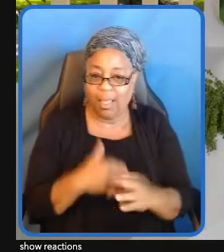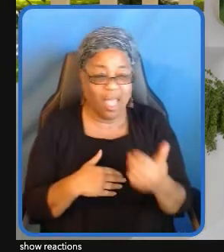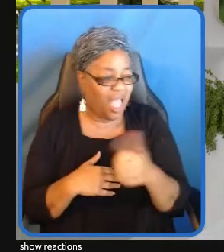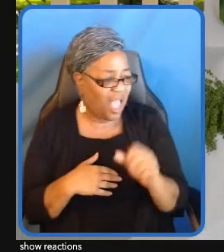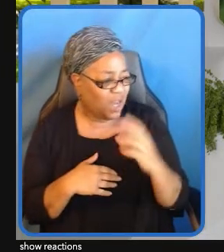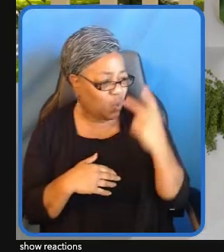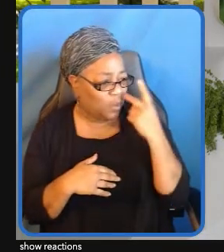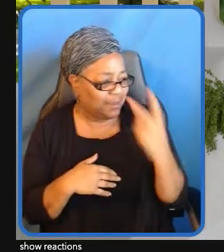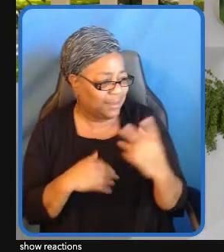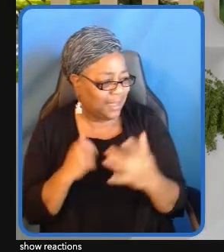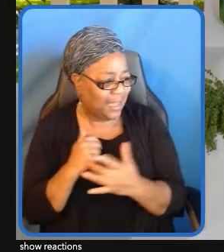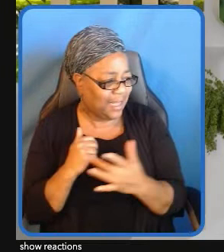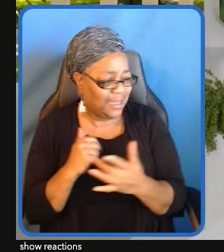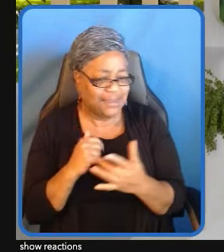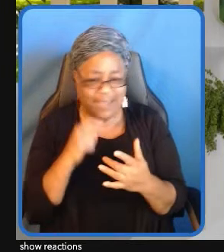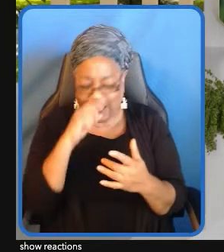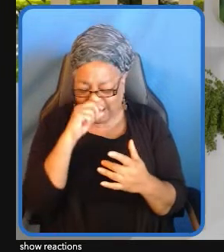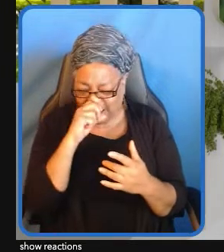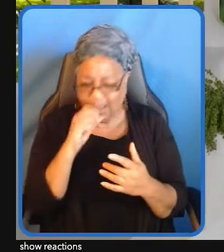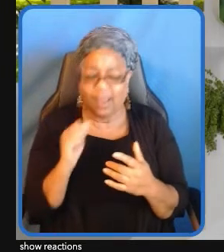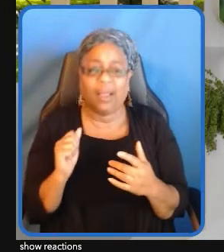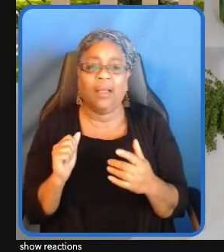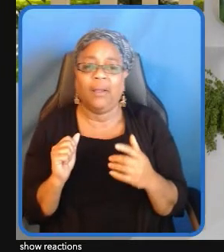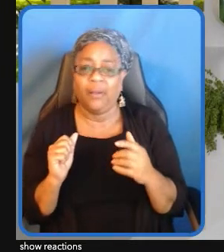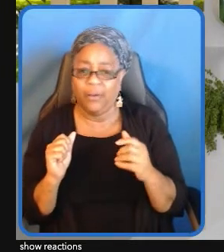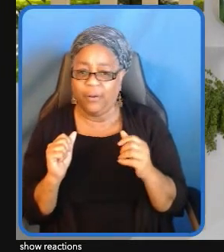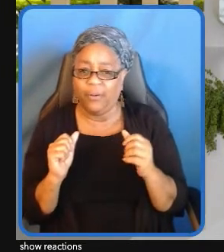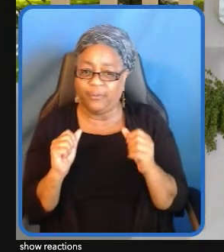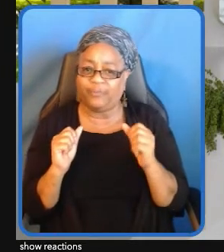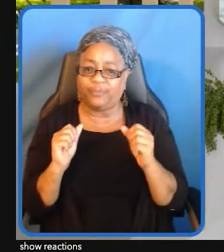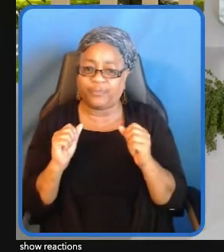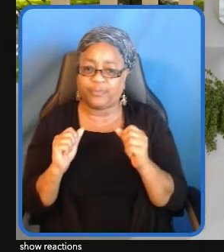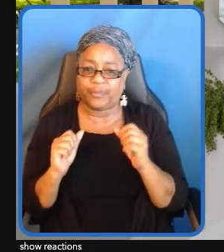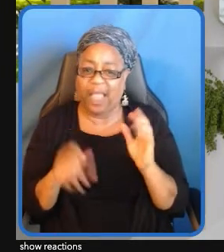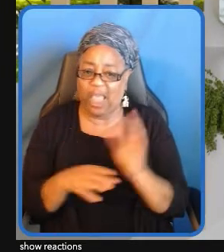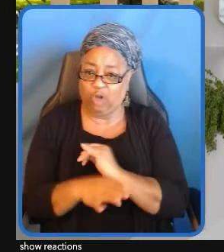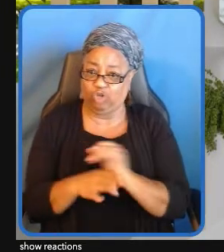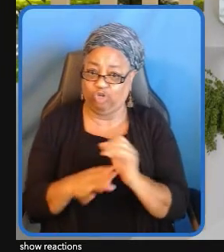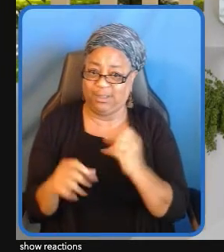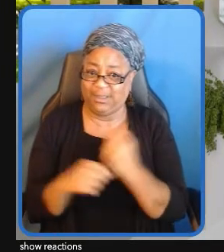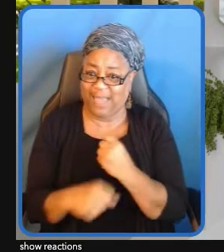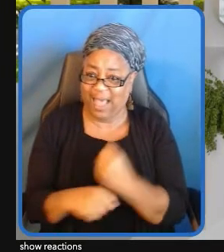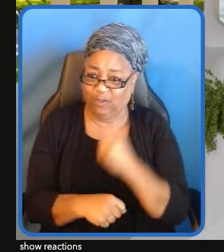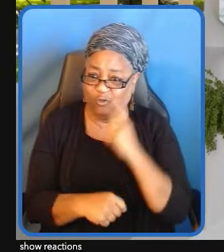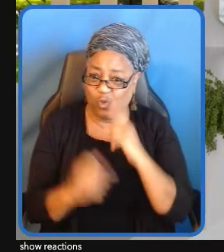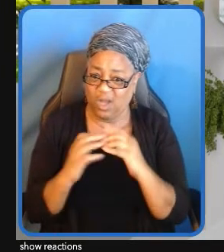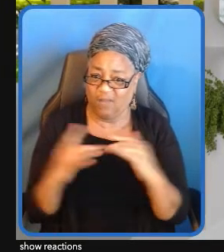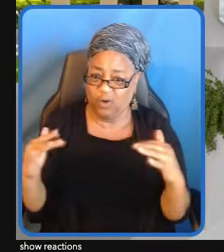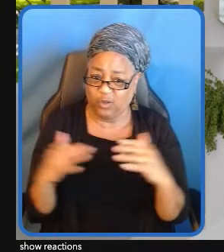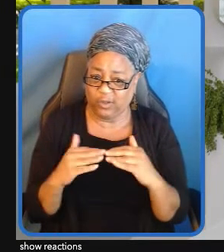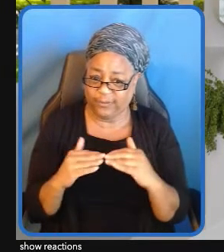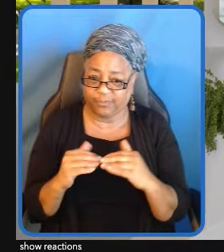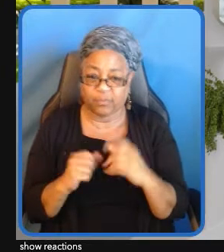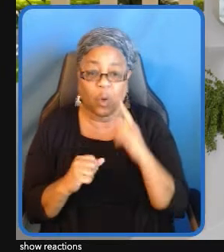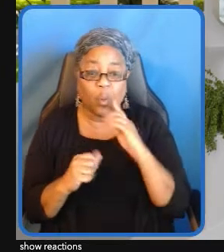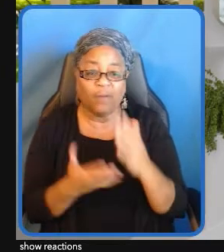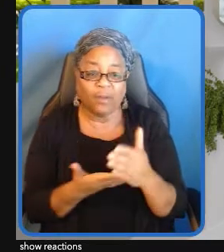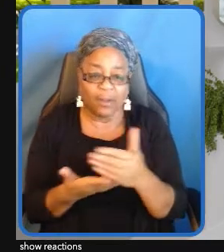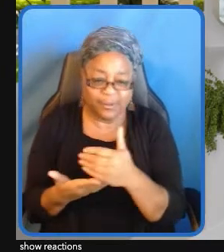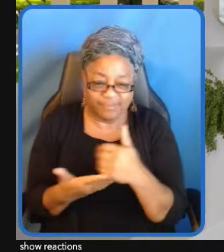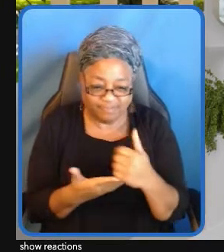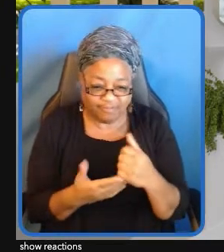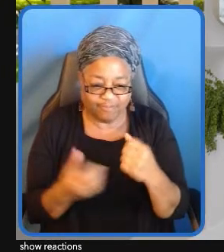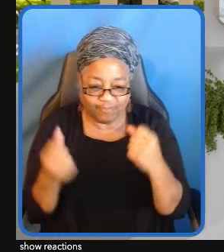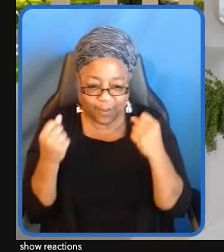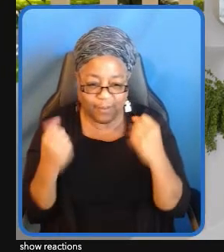industry's workforce diversity stats? We've also assembled some of the foremost thought leaders in the land, so help